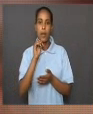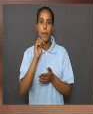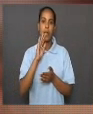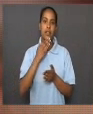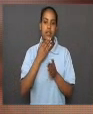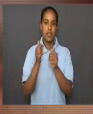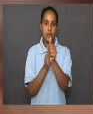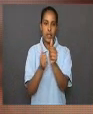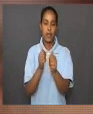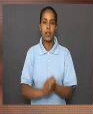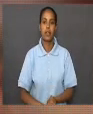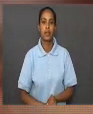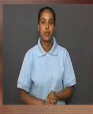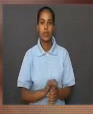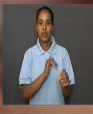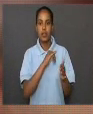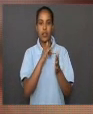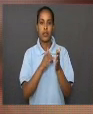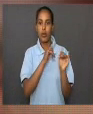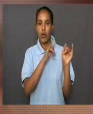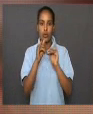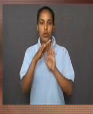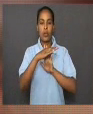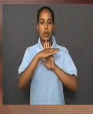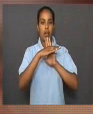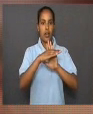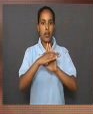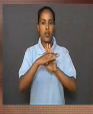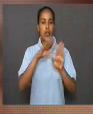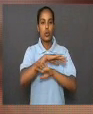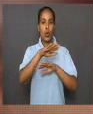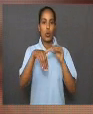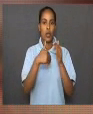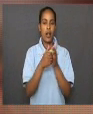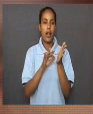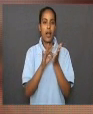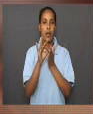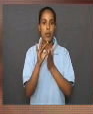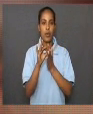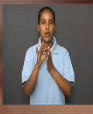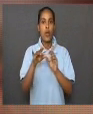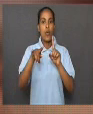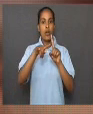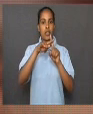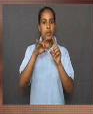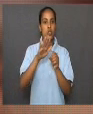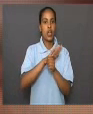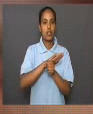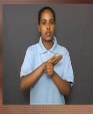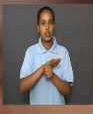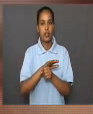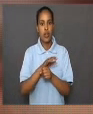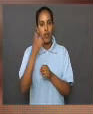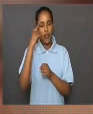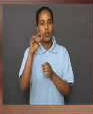respectively. It also represents the total number of positive charges